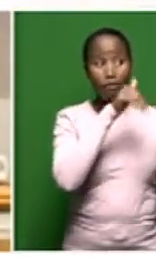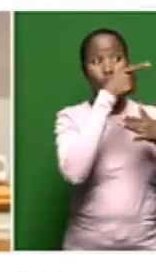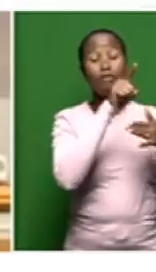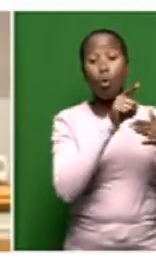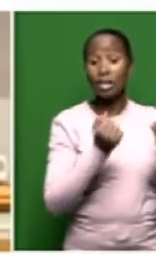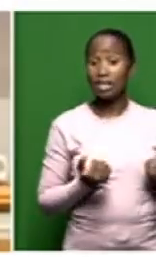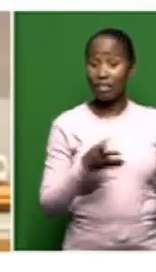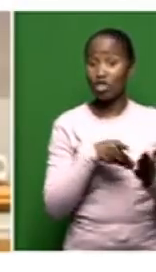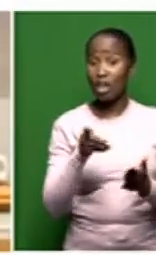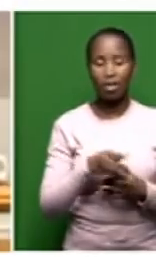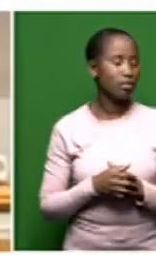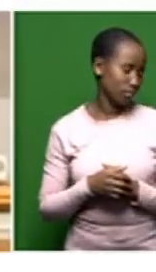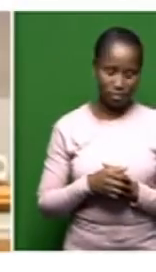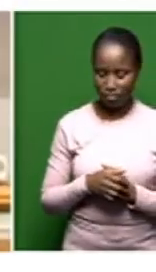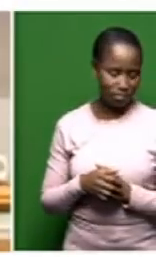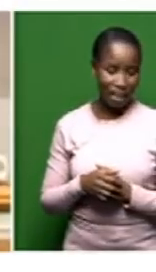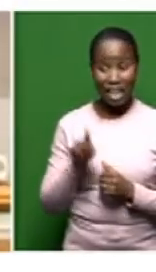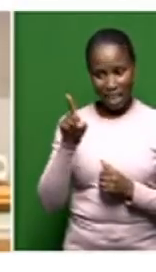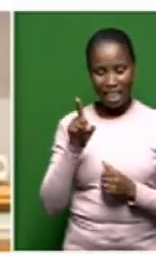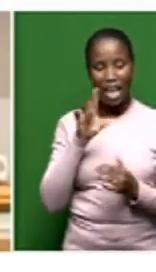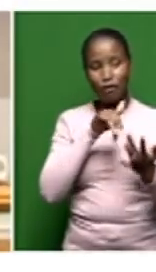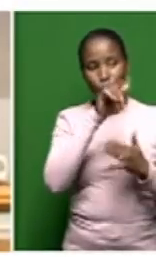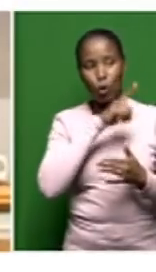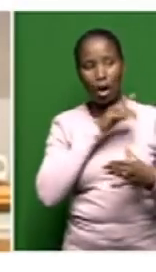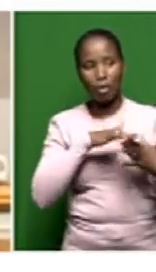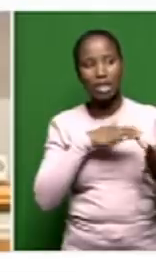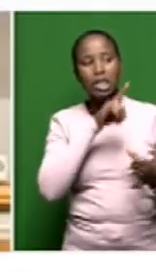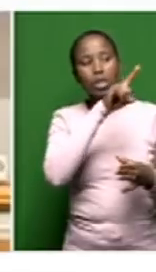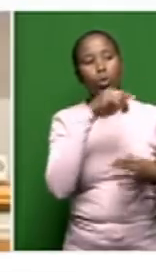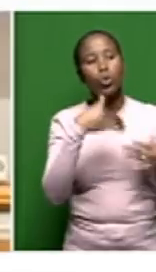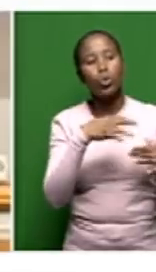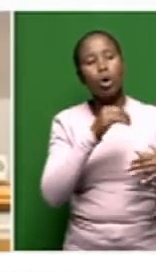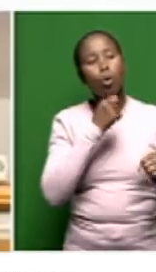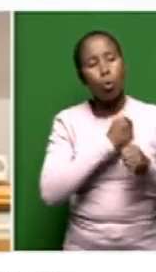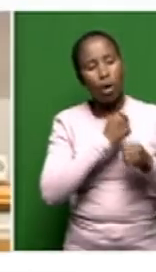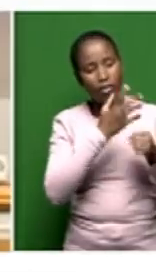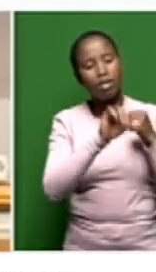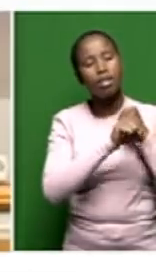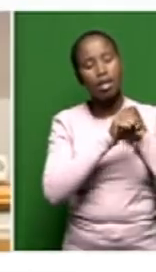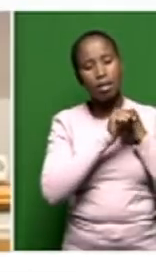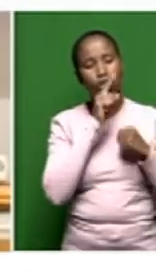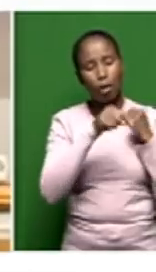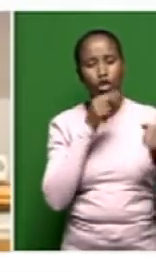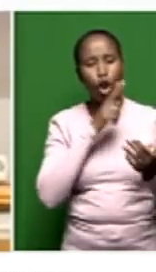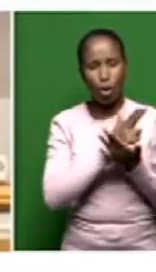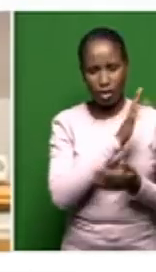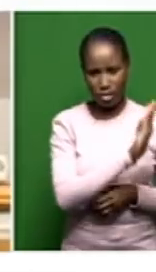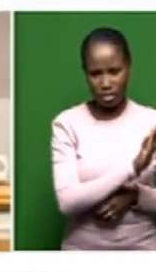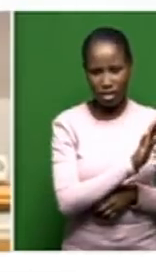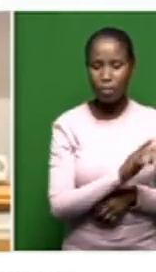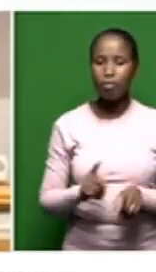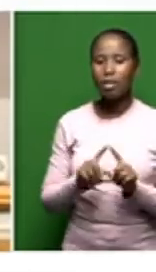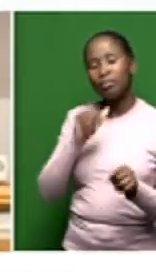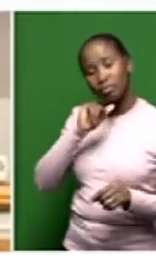They vote based on loyalty. So even if the party doesn't do well. Now, the thing about loyalty voting,